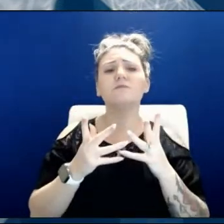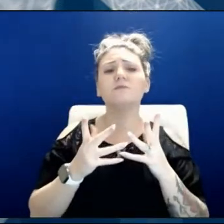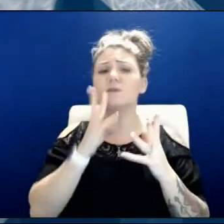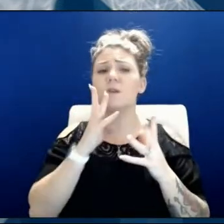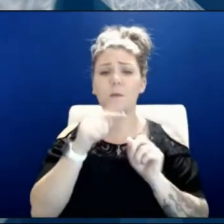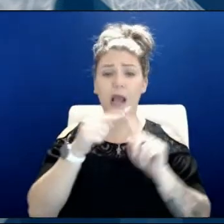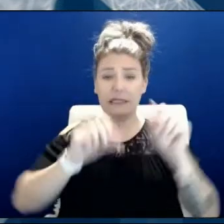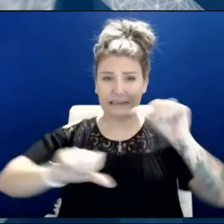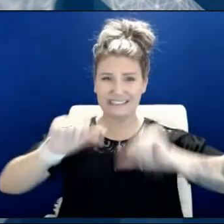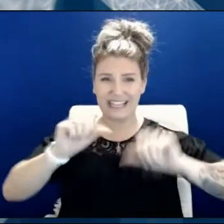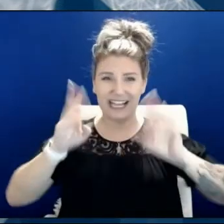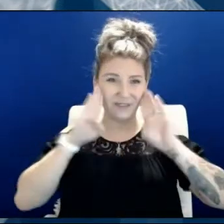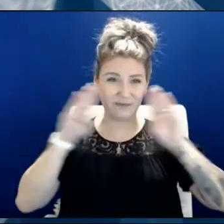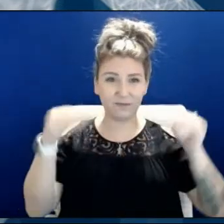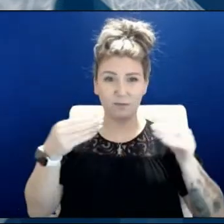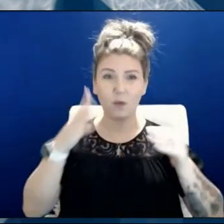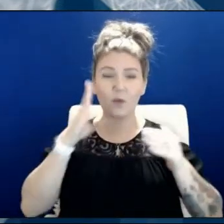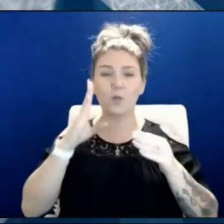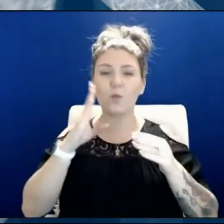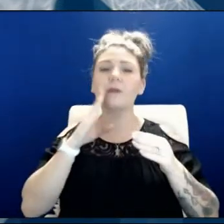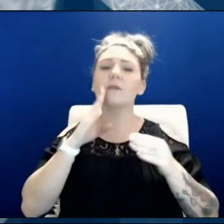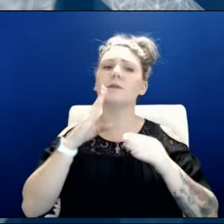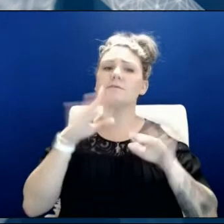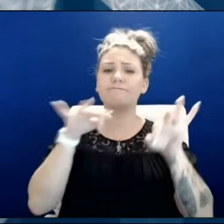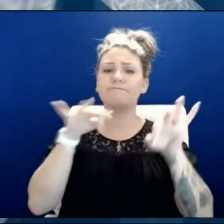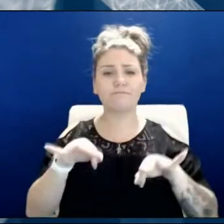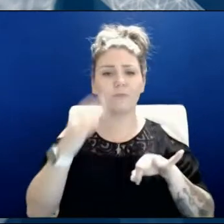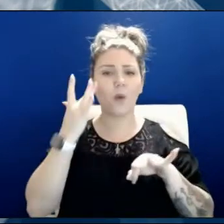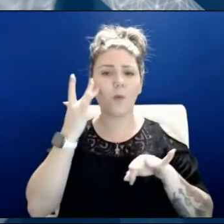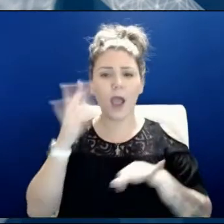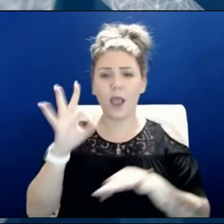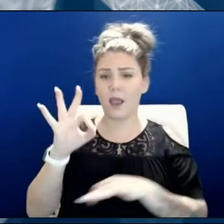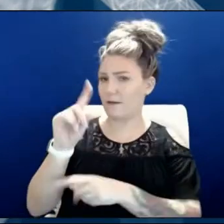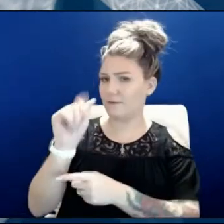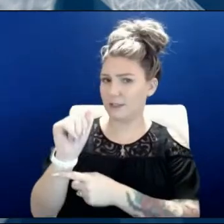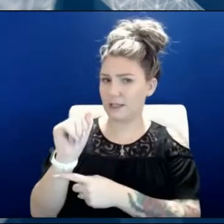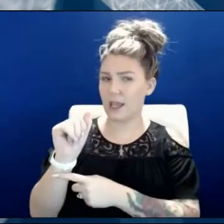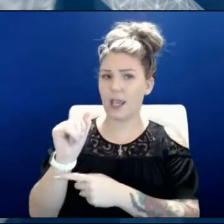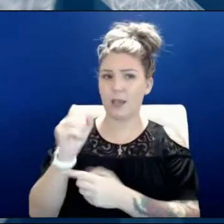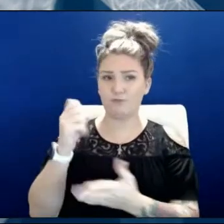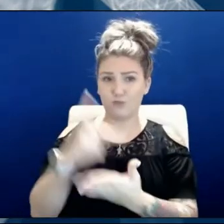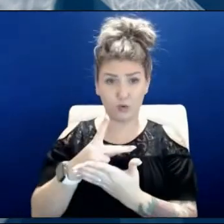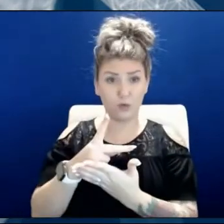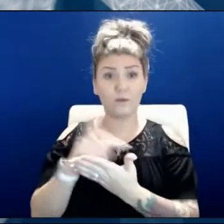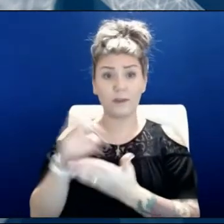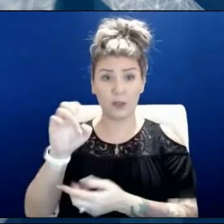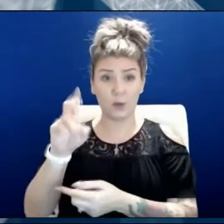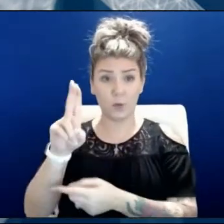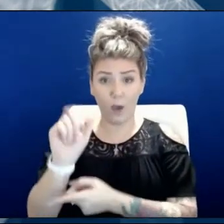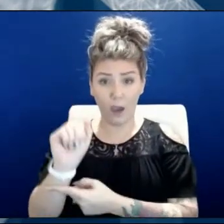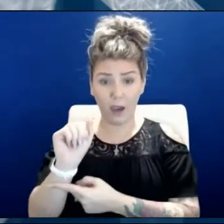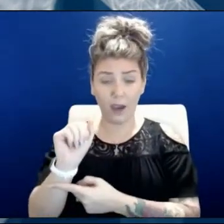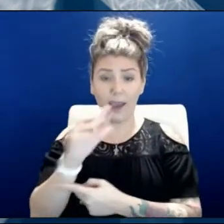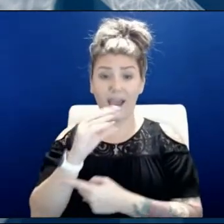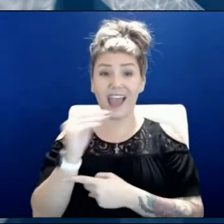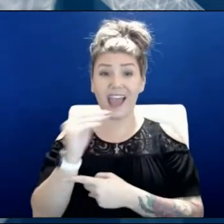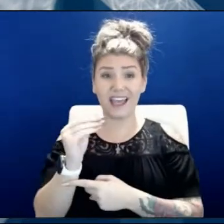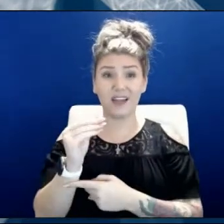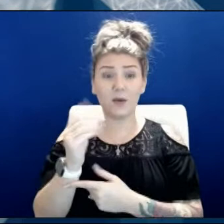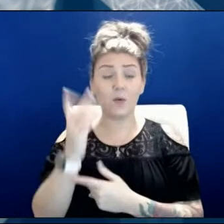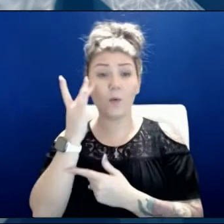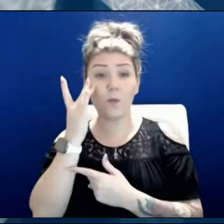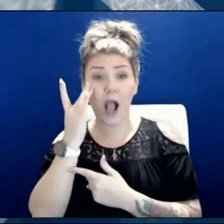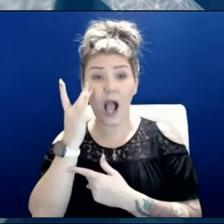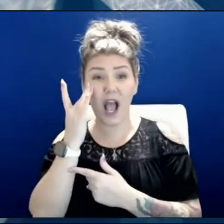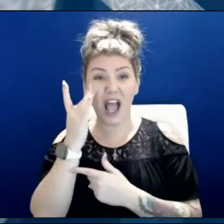you through why the Food and Drug Administration gave one drug emergency use authorization, and why there are